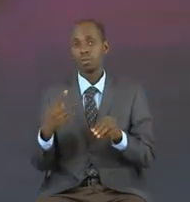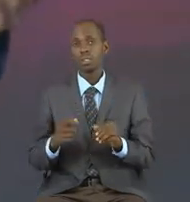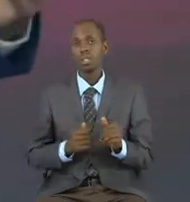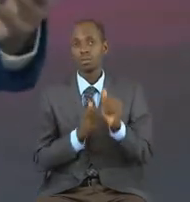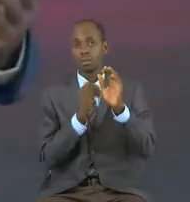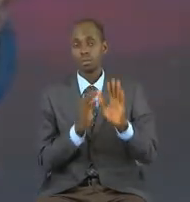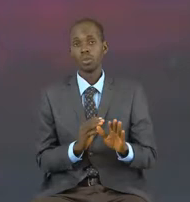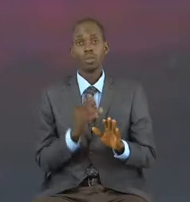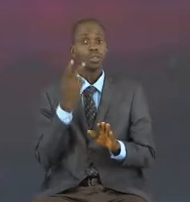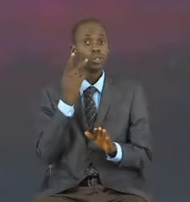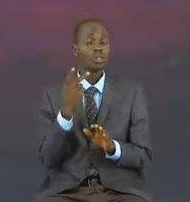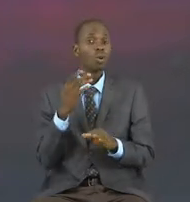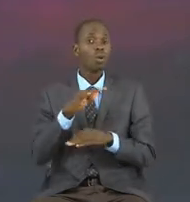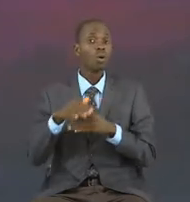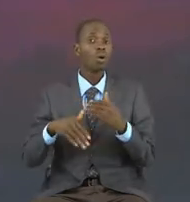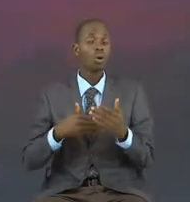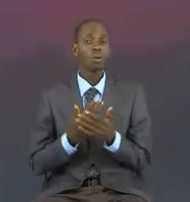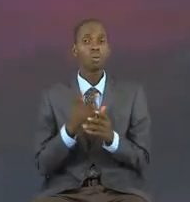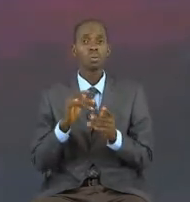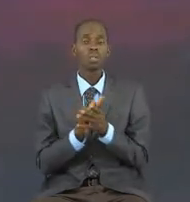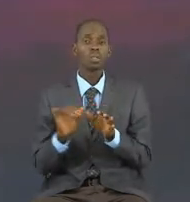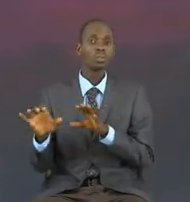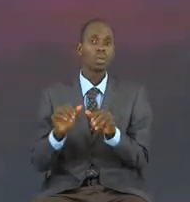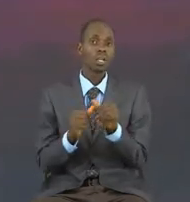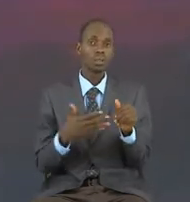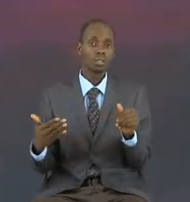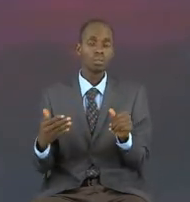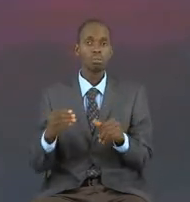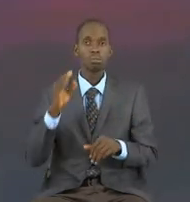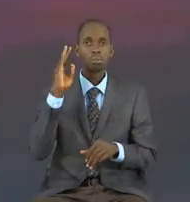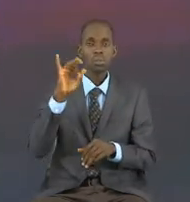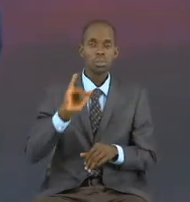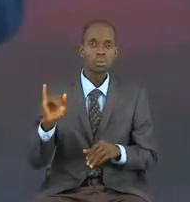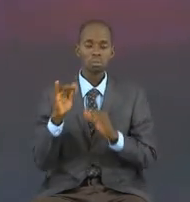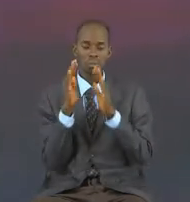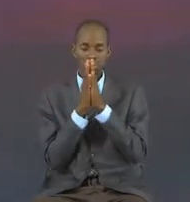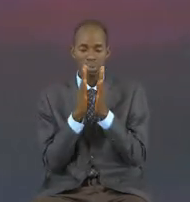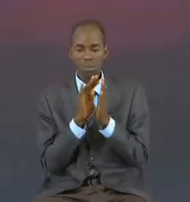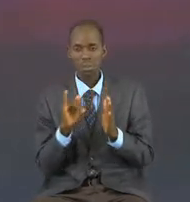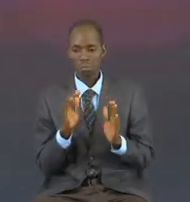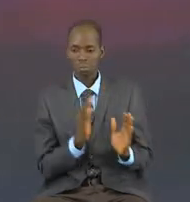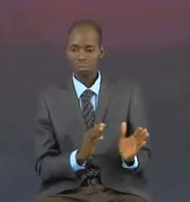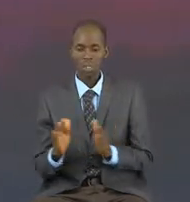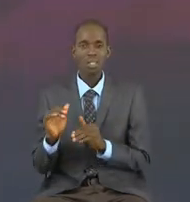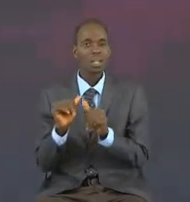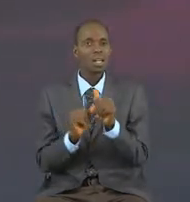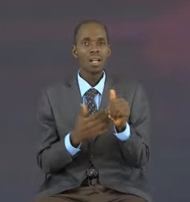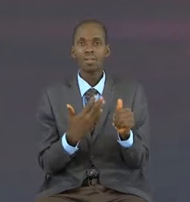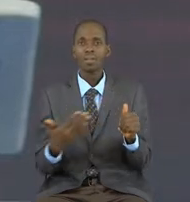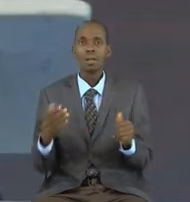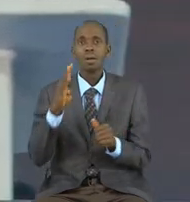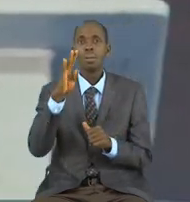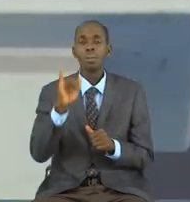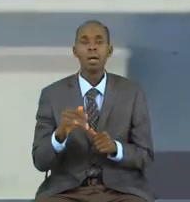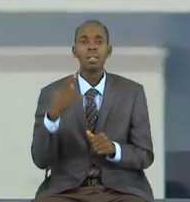their ministry. Everything they do, they're preaching, they're praying, they're planning, everything by the